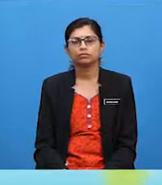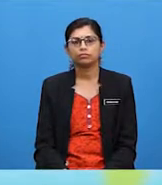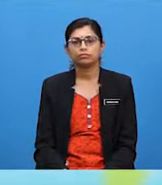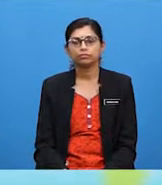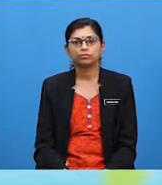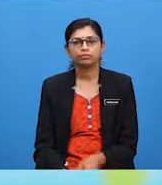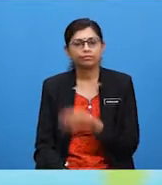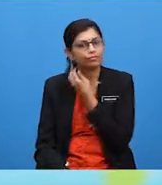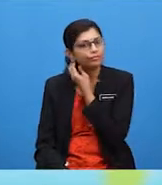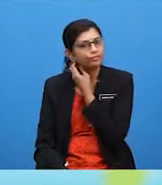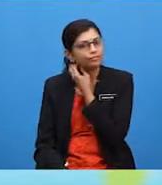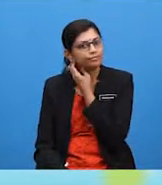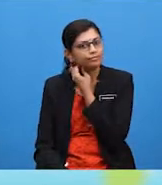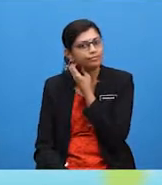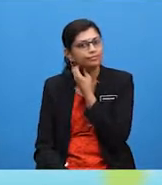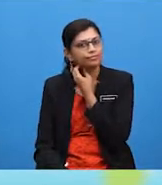best.